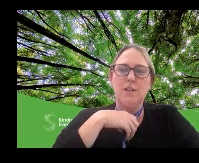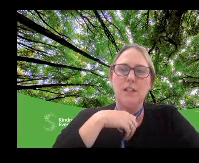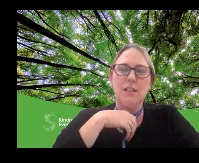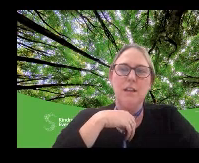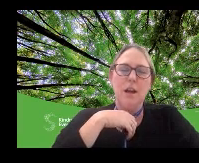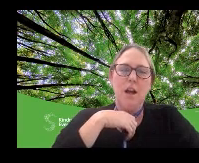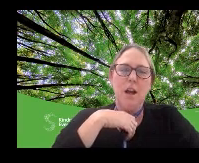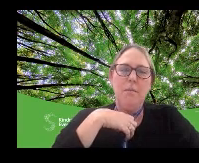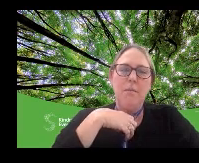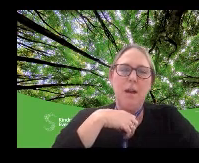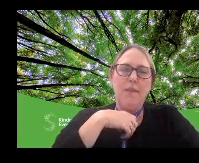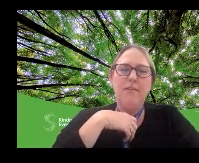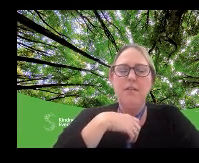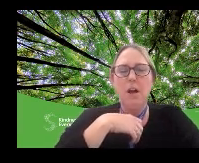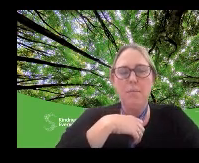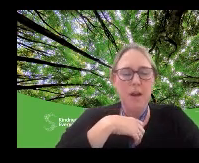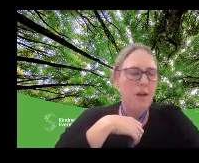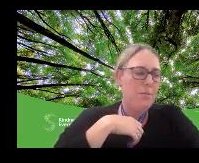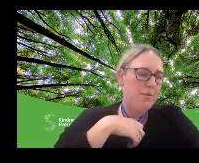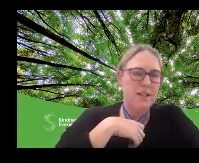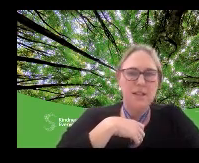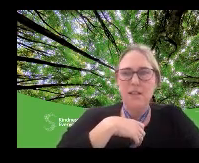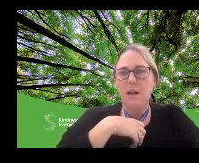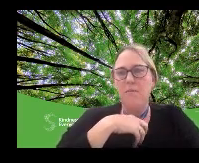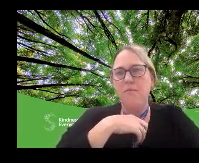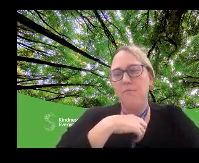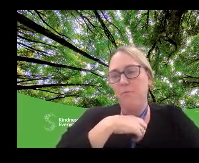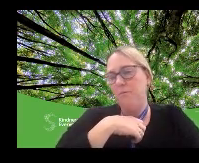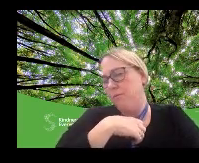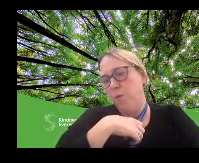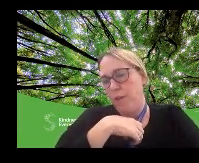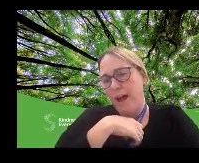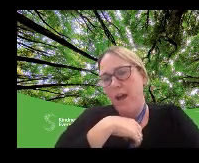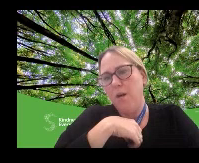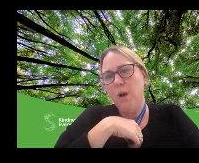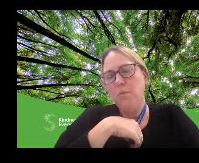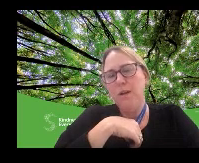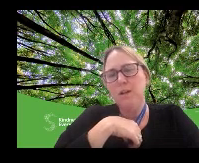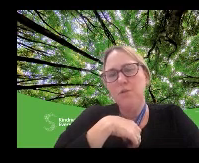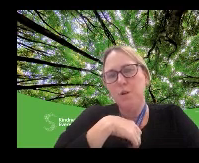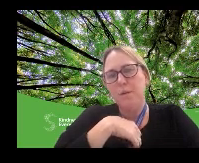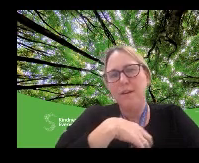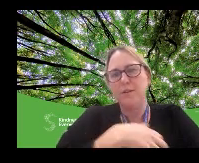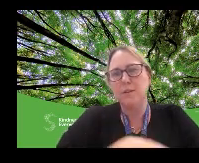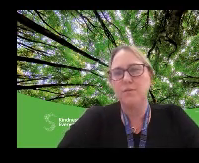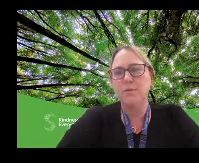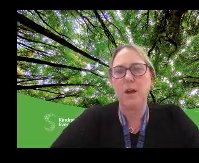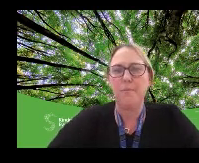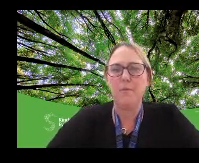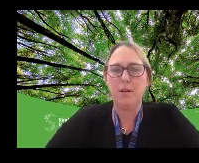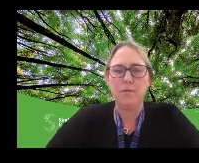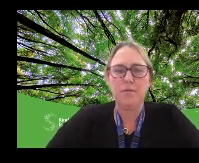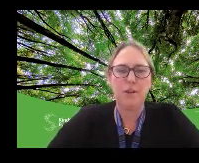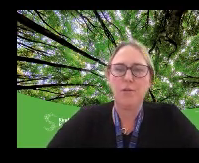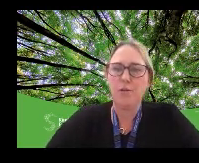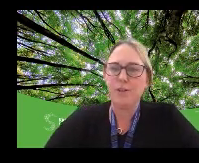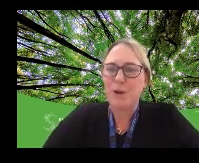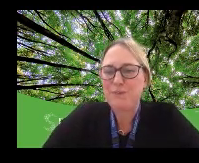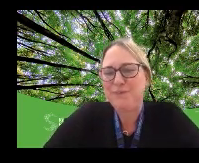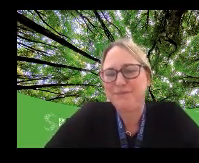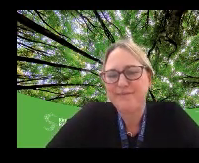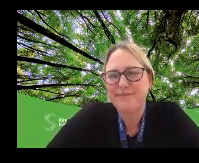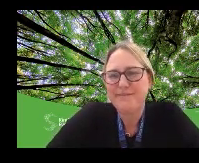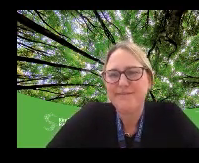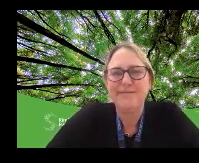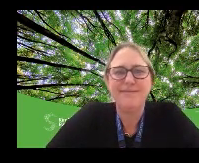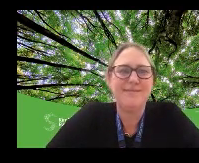a diagnosis, and there are a number of reasons for that, and we can talk about those further on